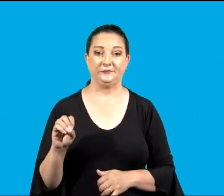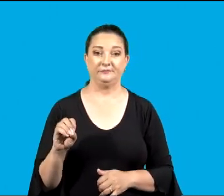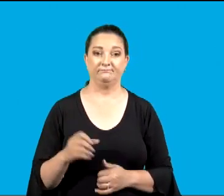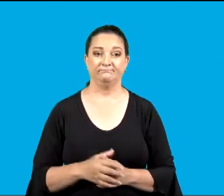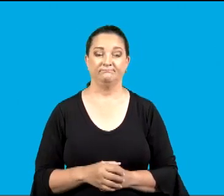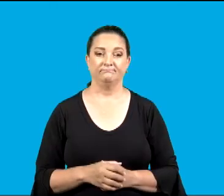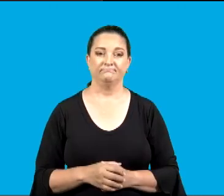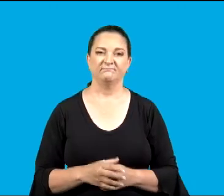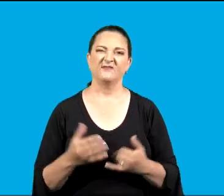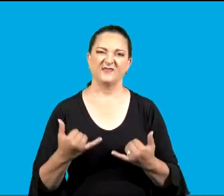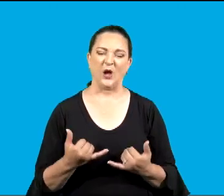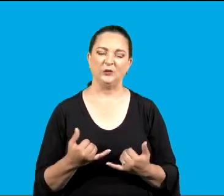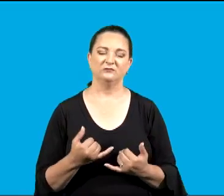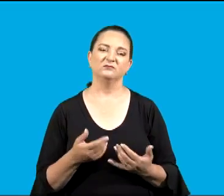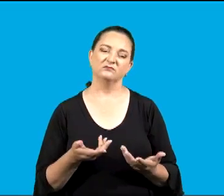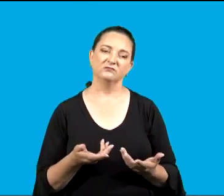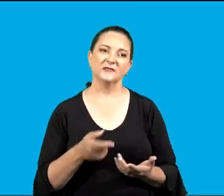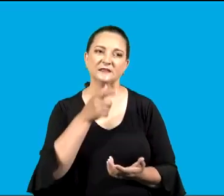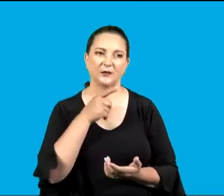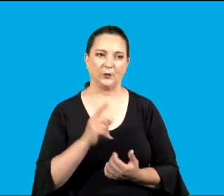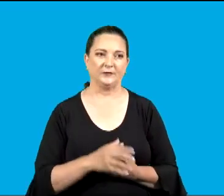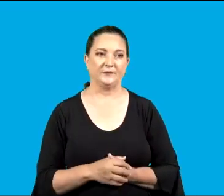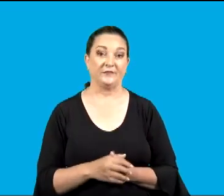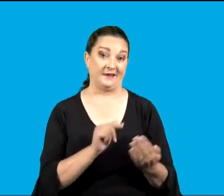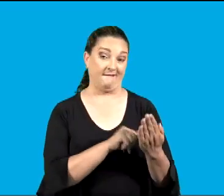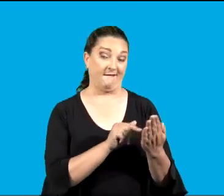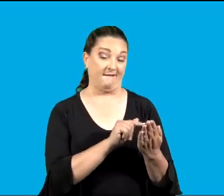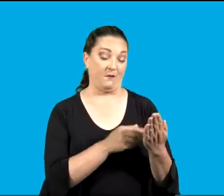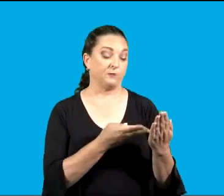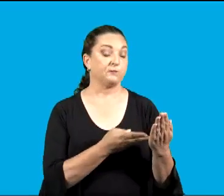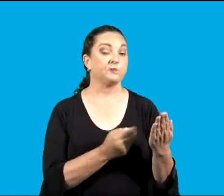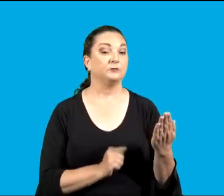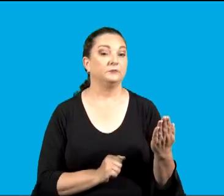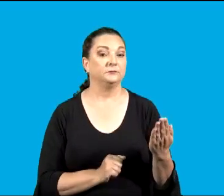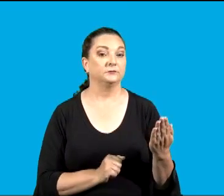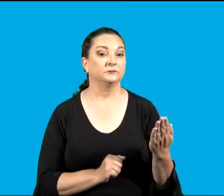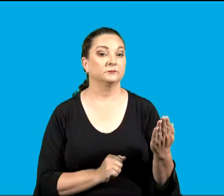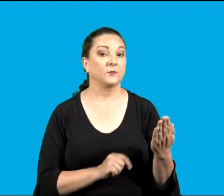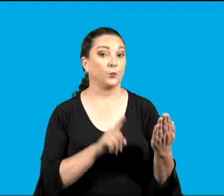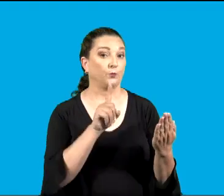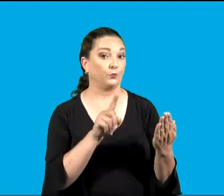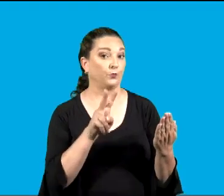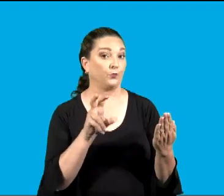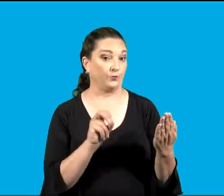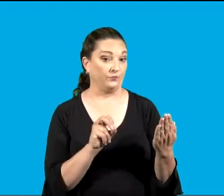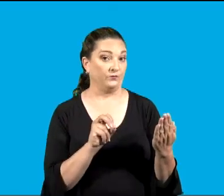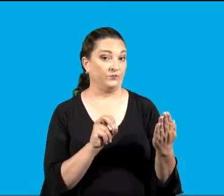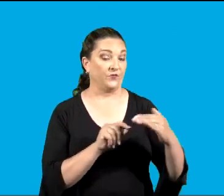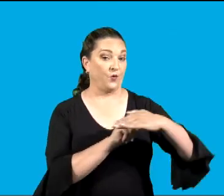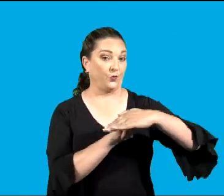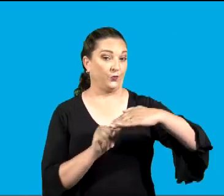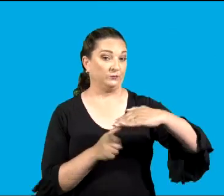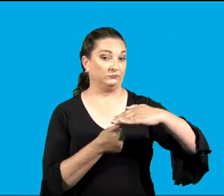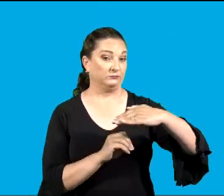36,300. Now, we'll come and we say, on our calculator, it is 120 over